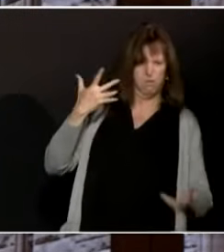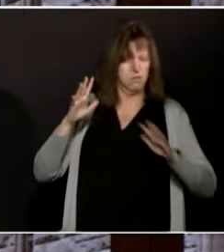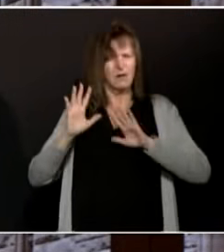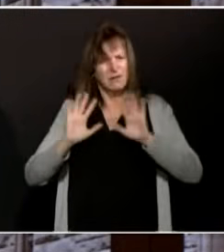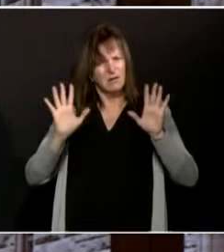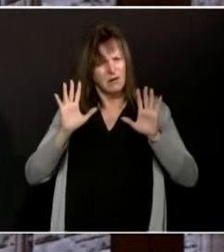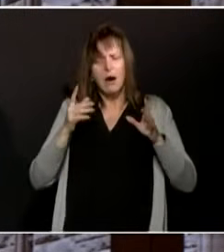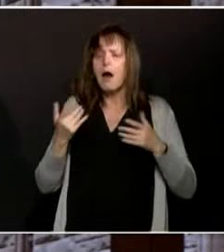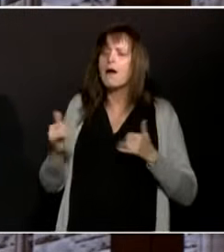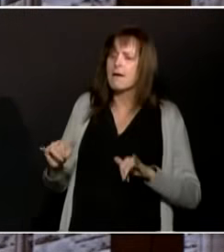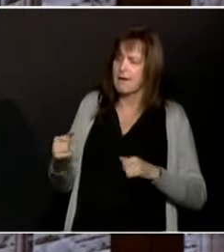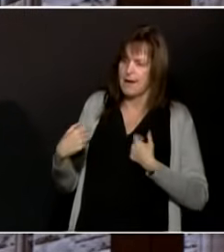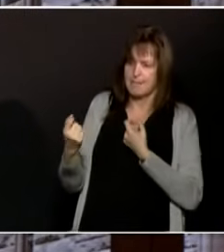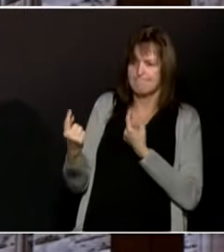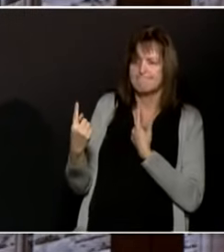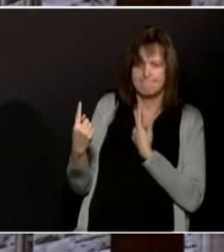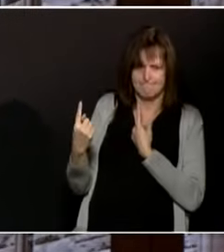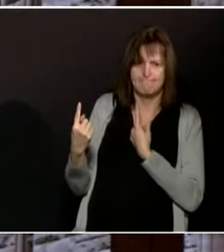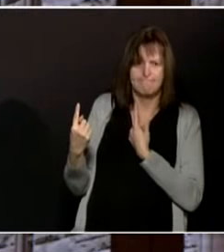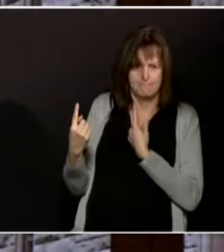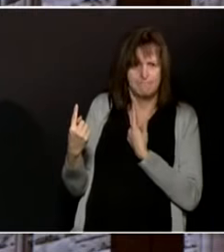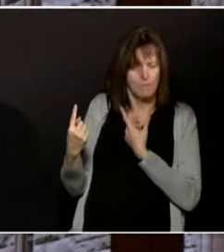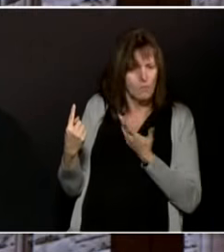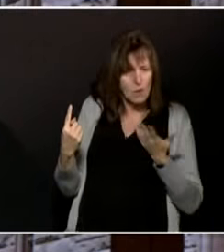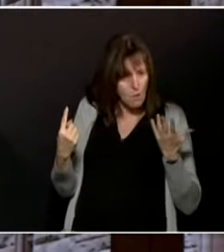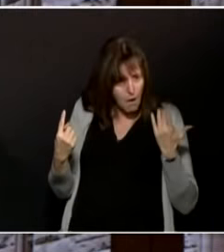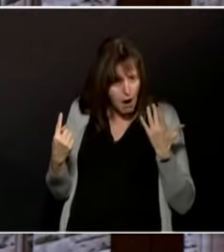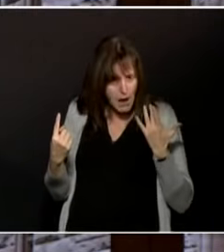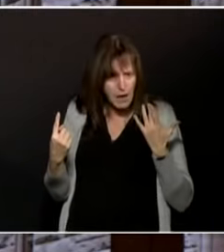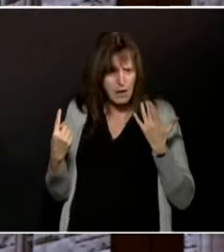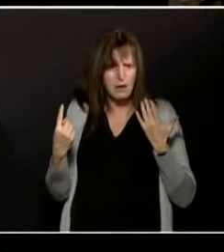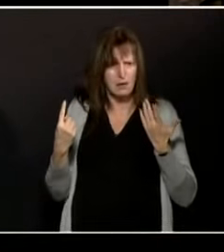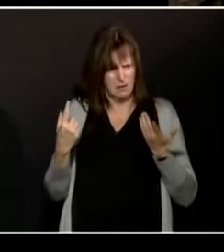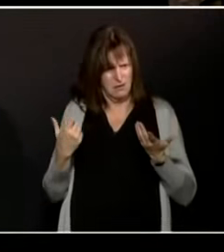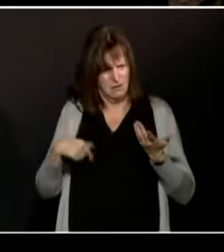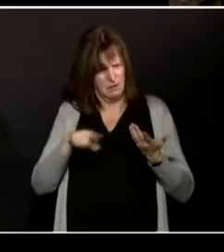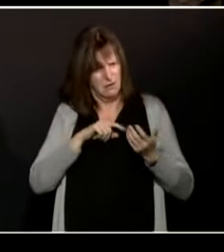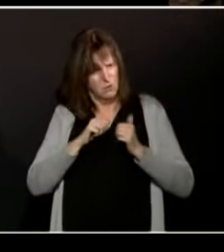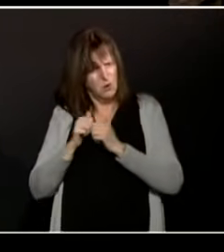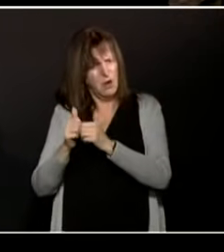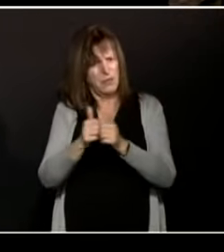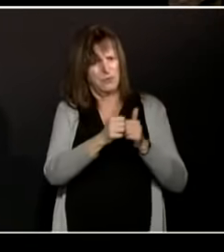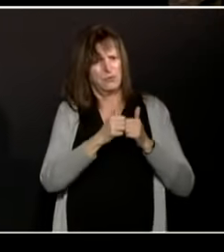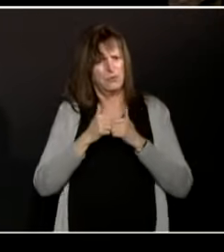best, because we're in this together, and together we can solve it. Thanks, everyone.